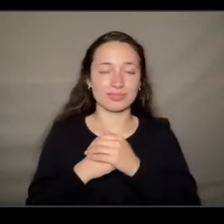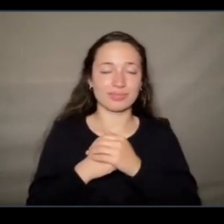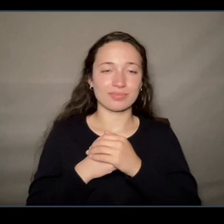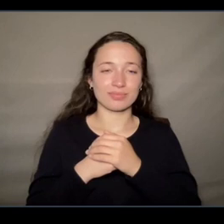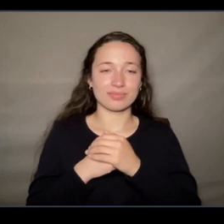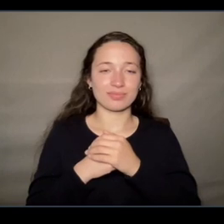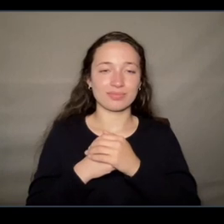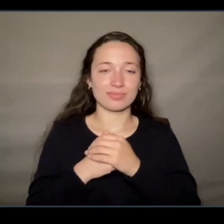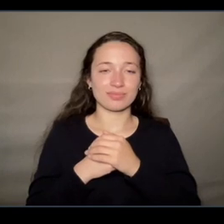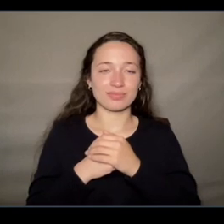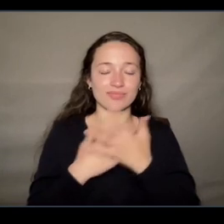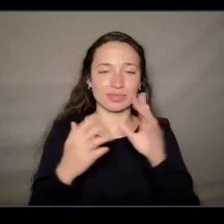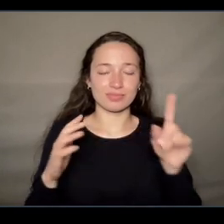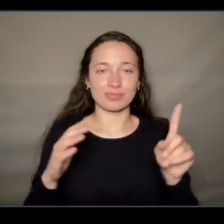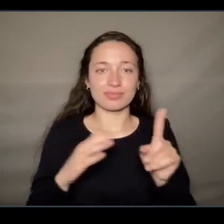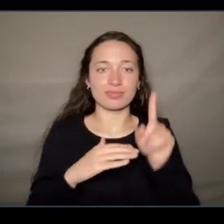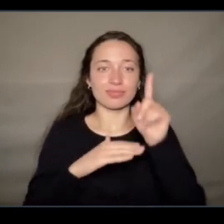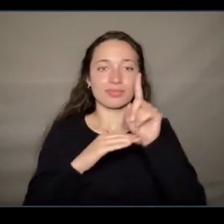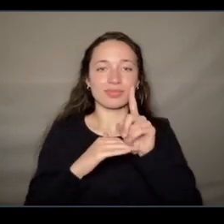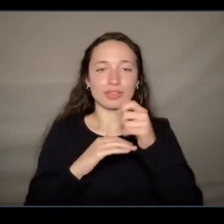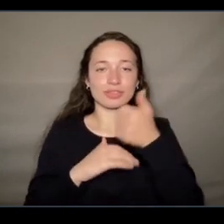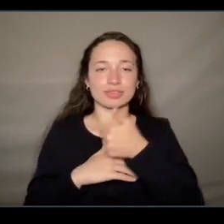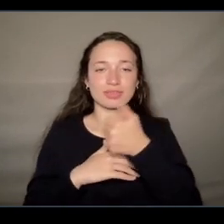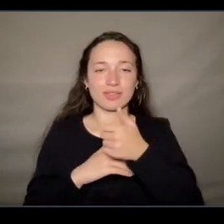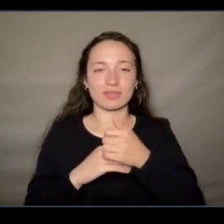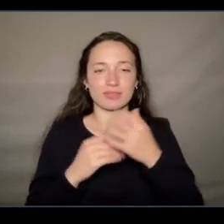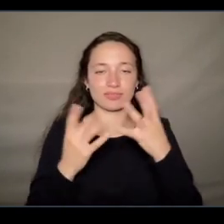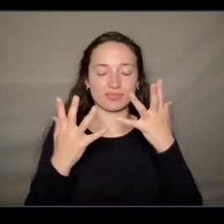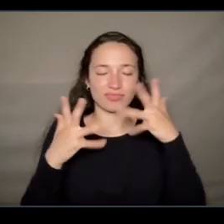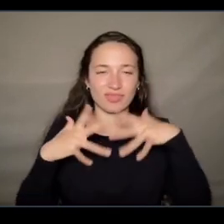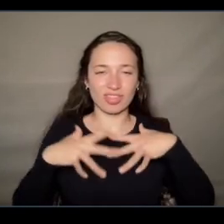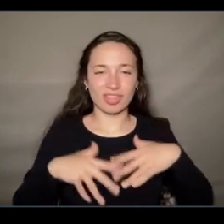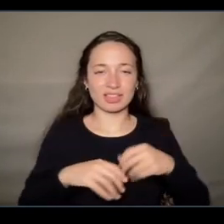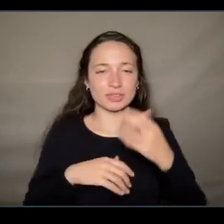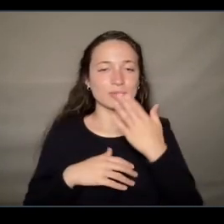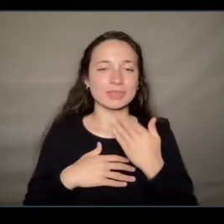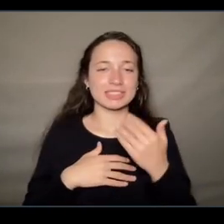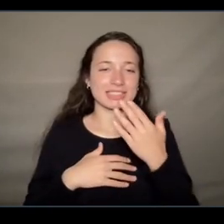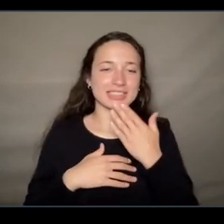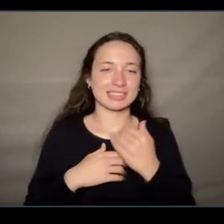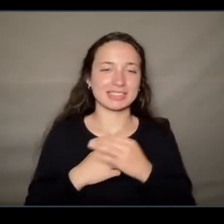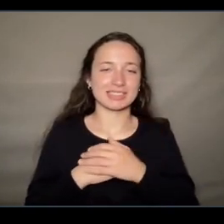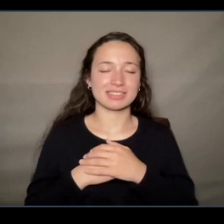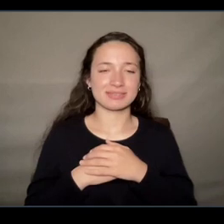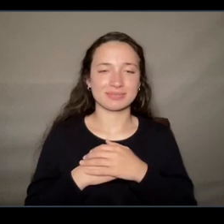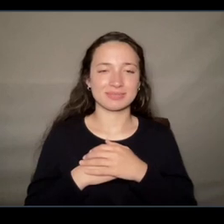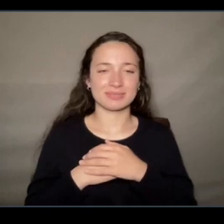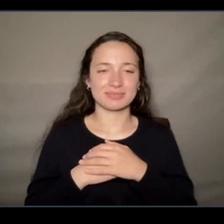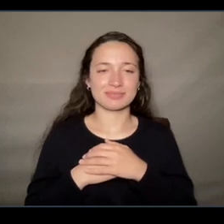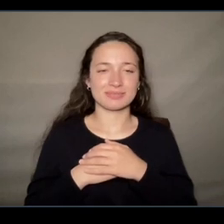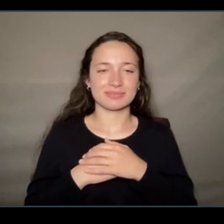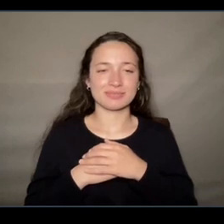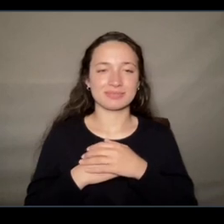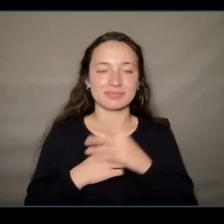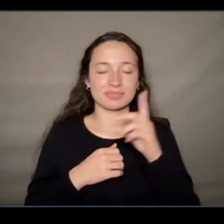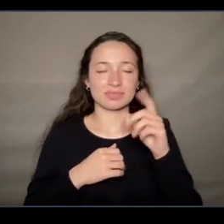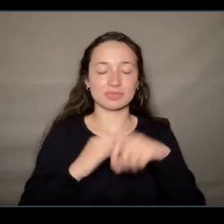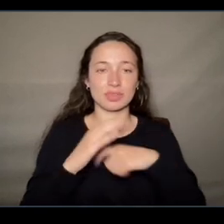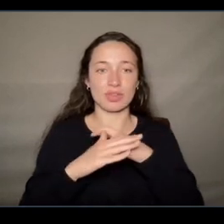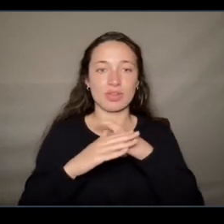know, already risen herself and drenched in sweetness,